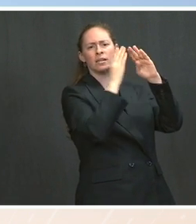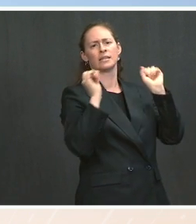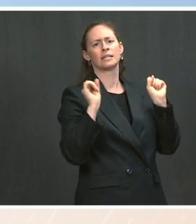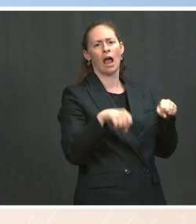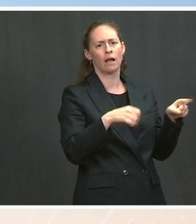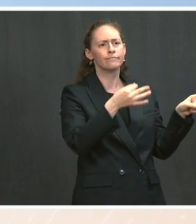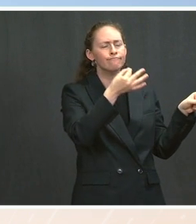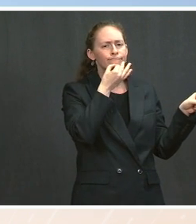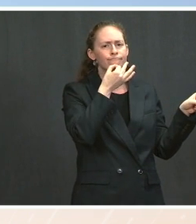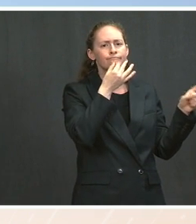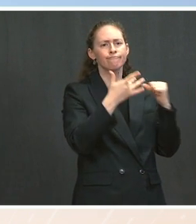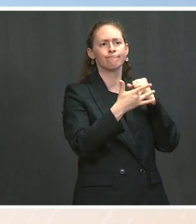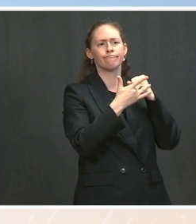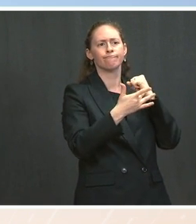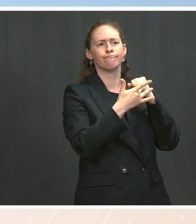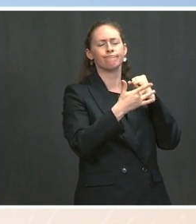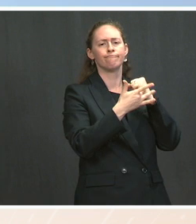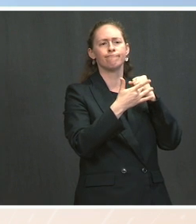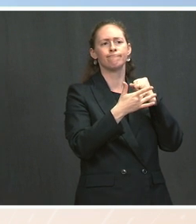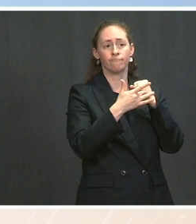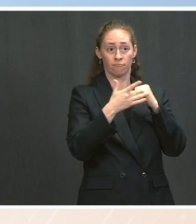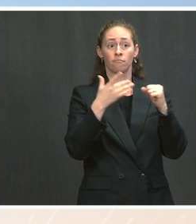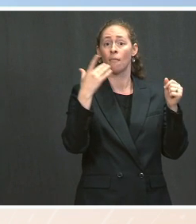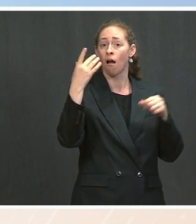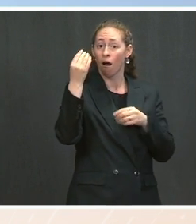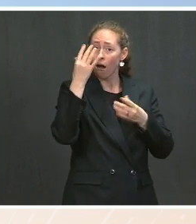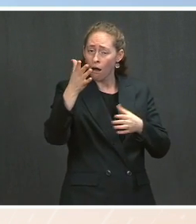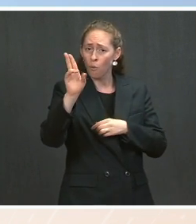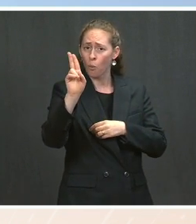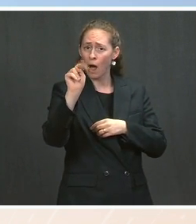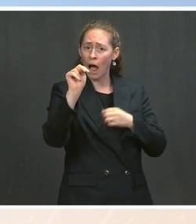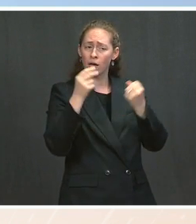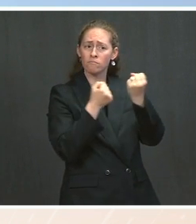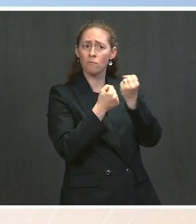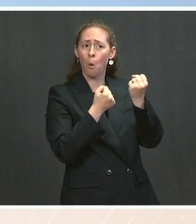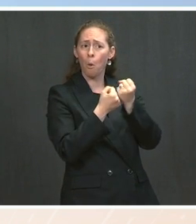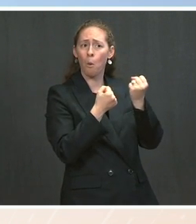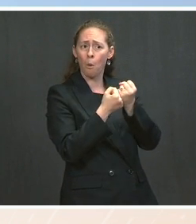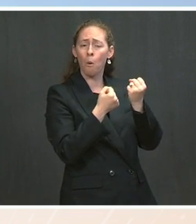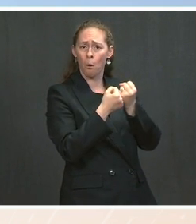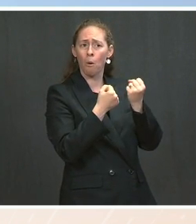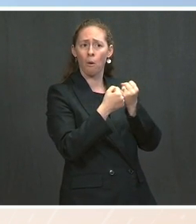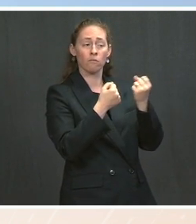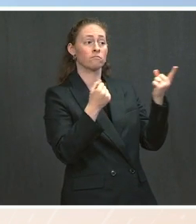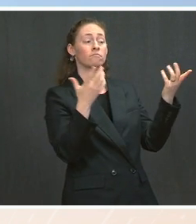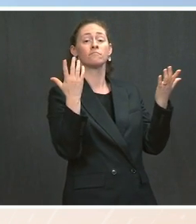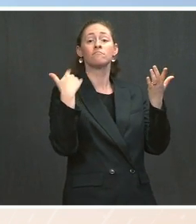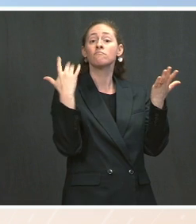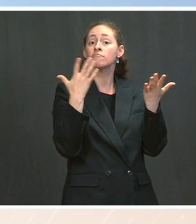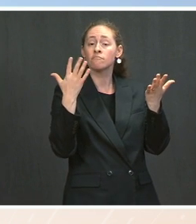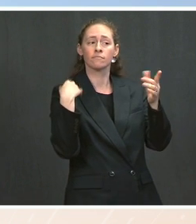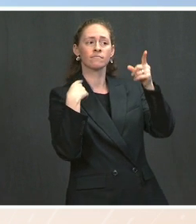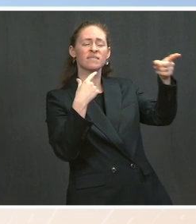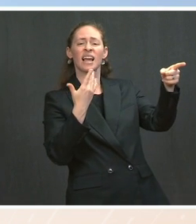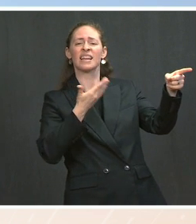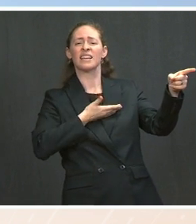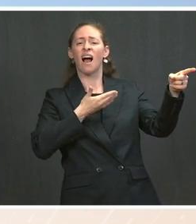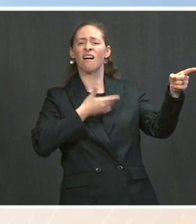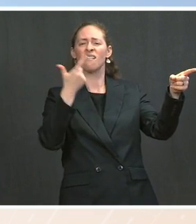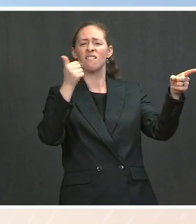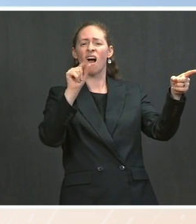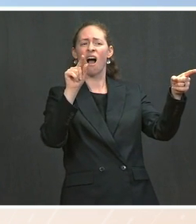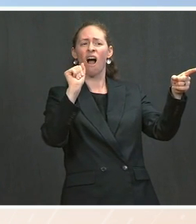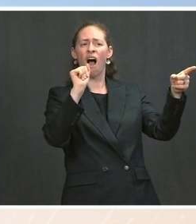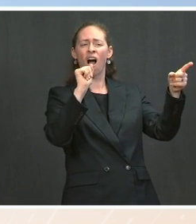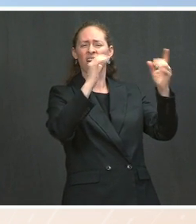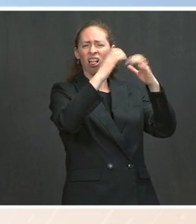Nations continued additional assistance in rebuilding Gaza. We've already, of course, restarted our assistance that was ended